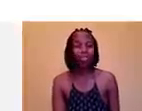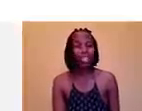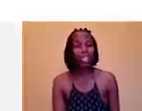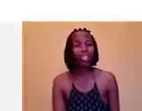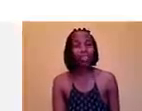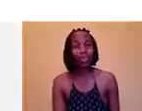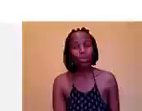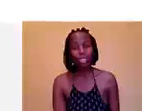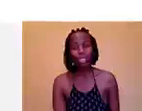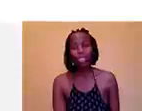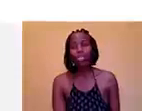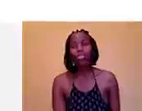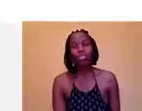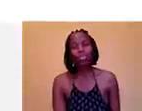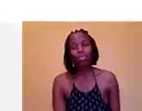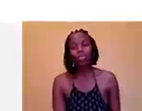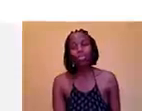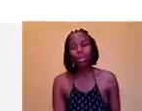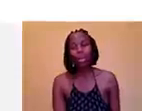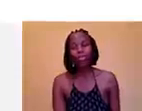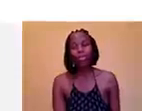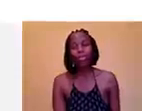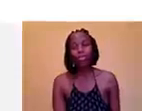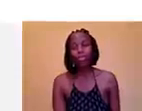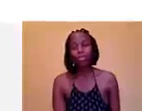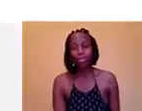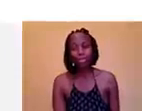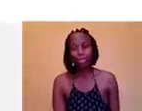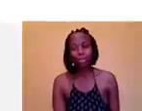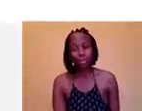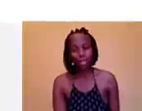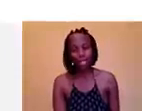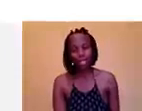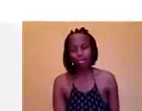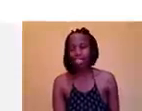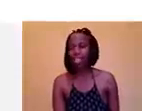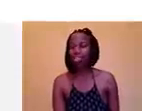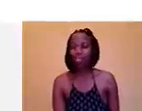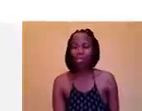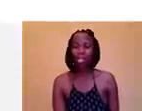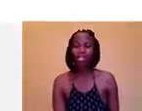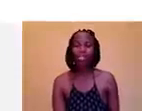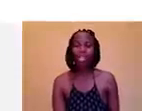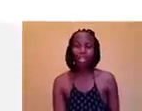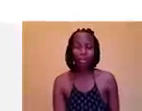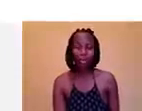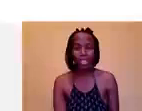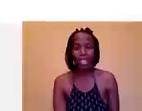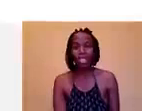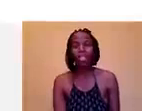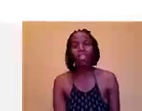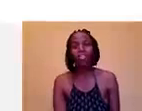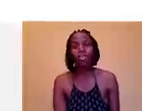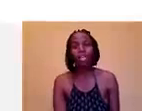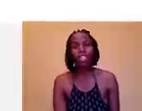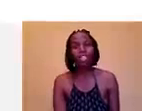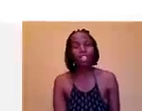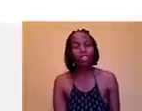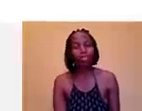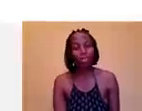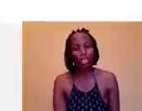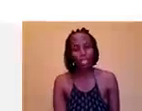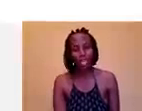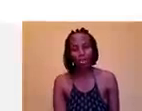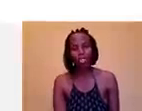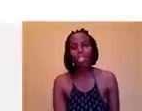different types of taking notes, because those notes will help you also to prepare for your exams. And remember, as you take notes, the